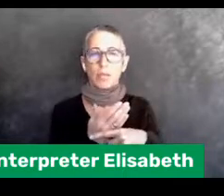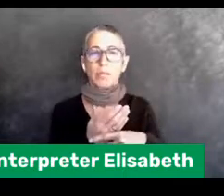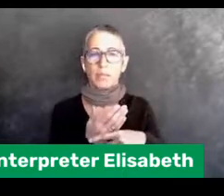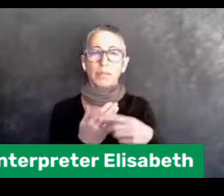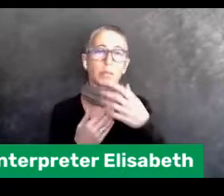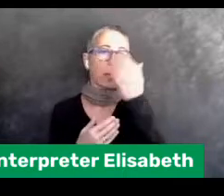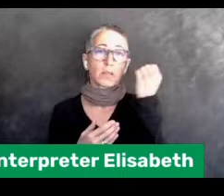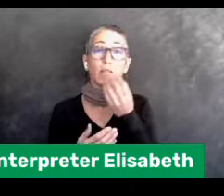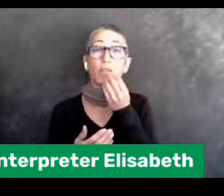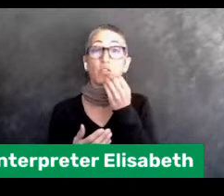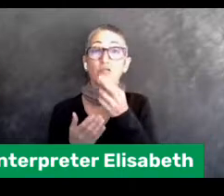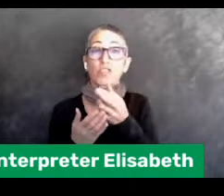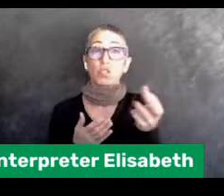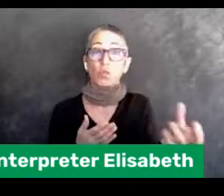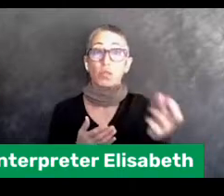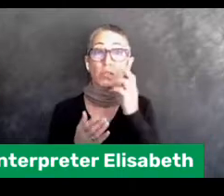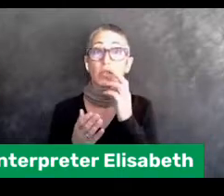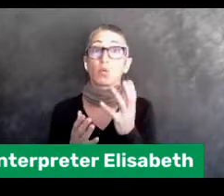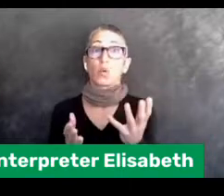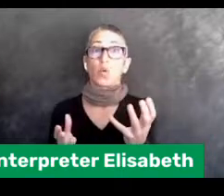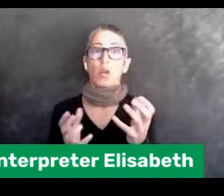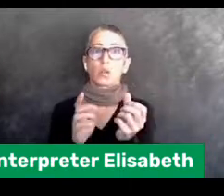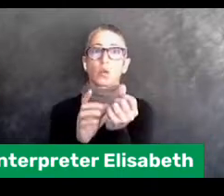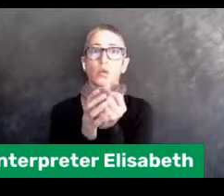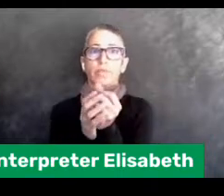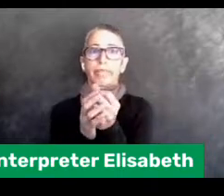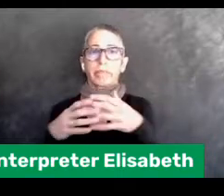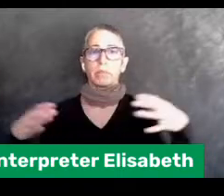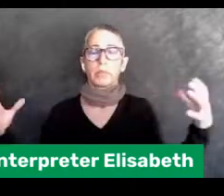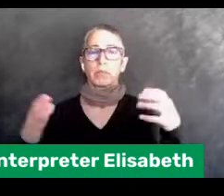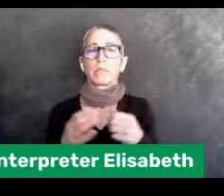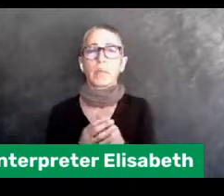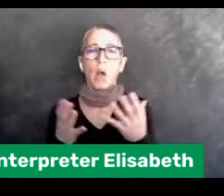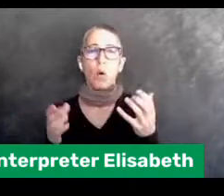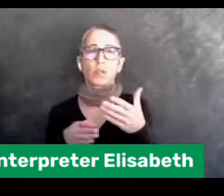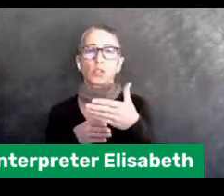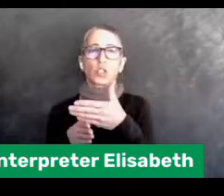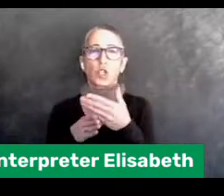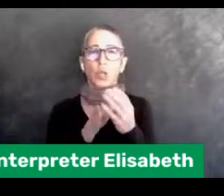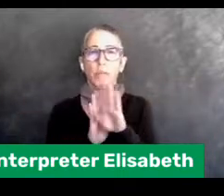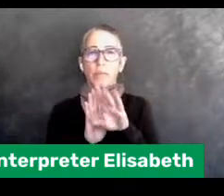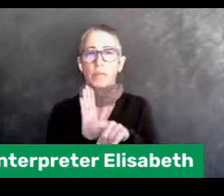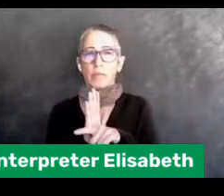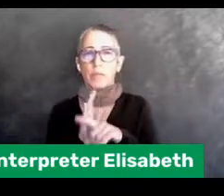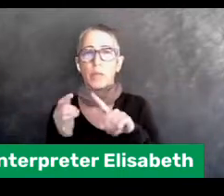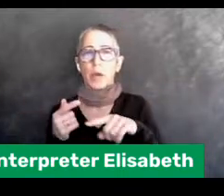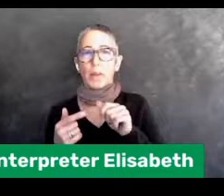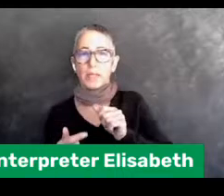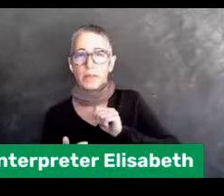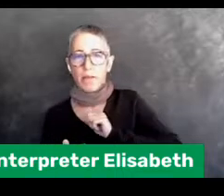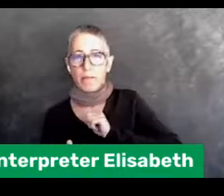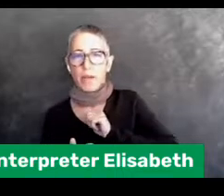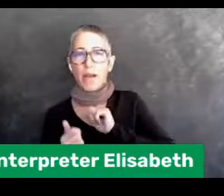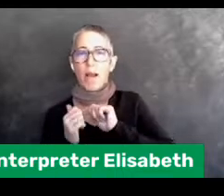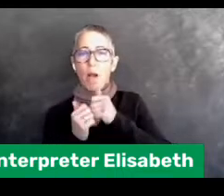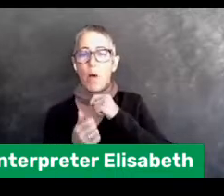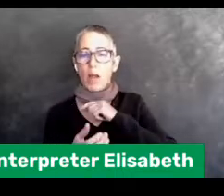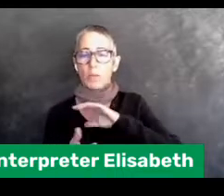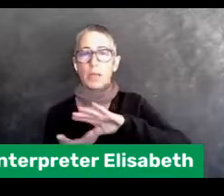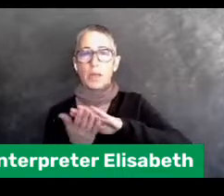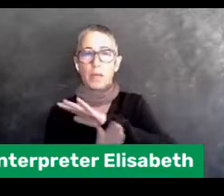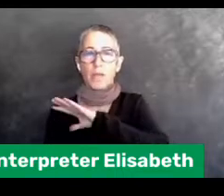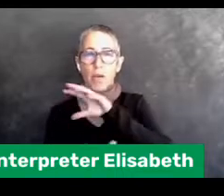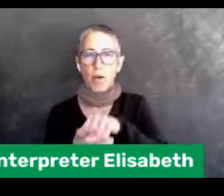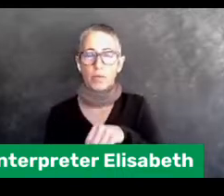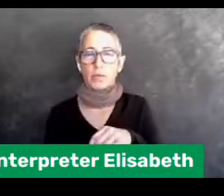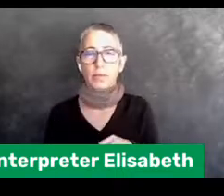community. But before we get started here, I'd love to share a little bit of background about myself and how I got involved. So, growing